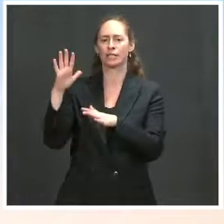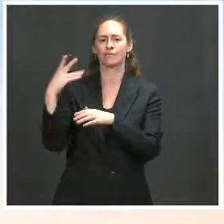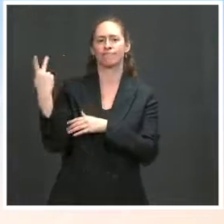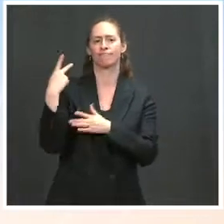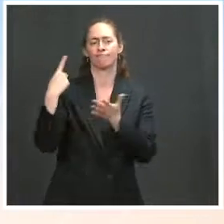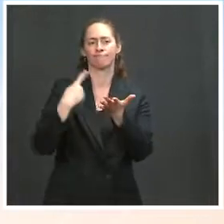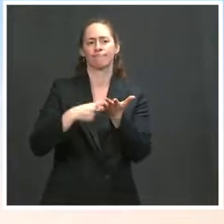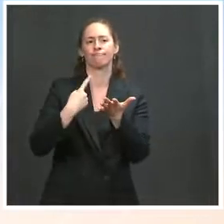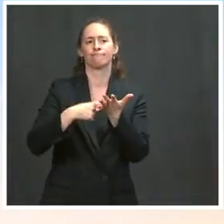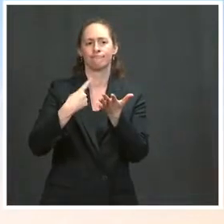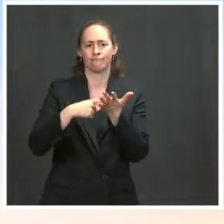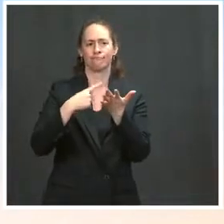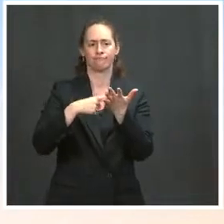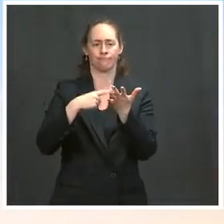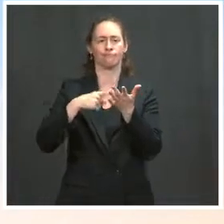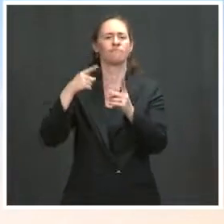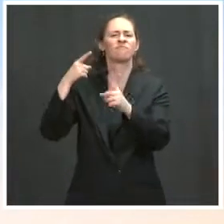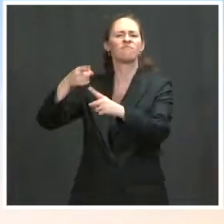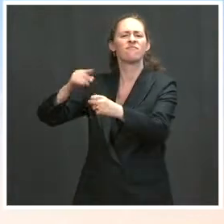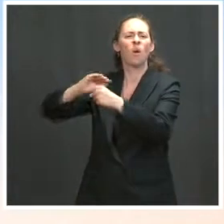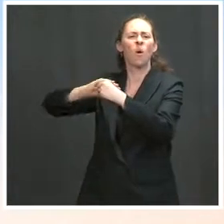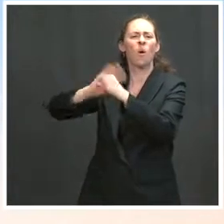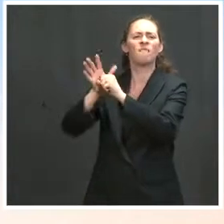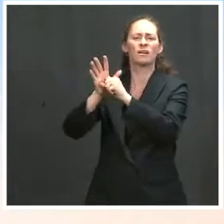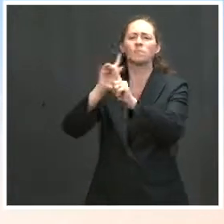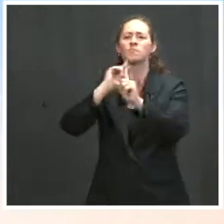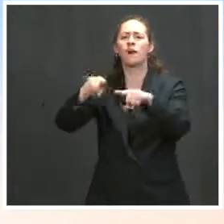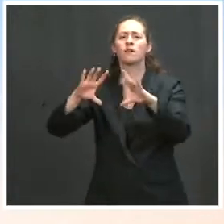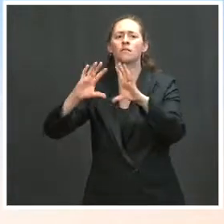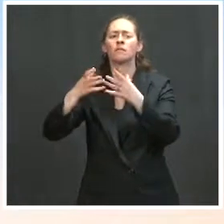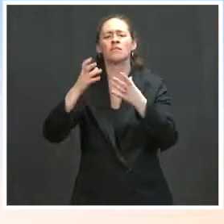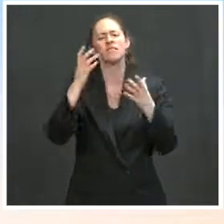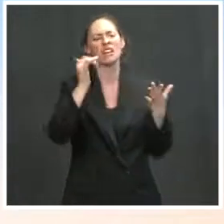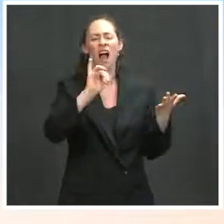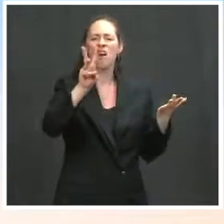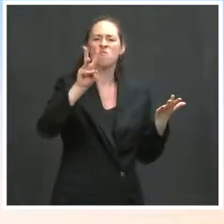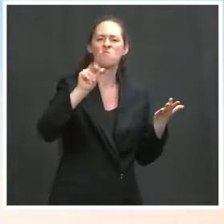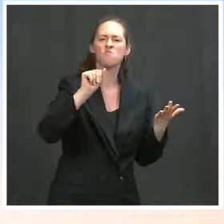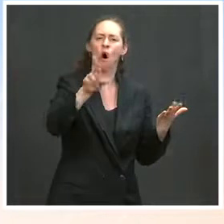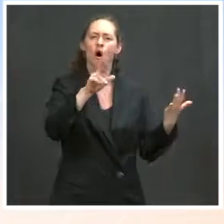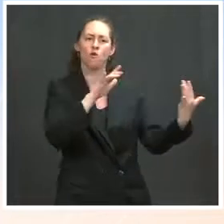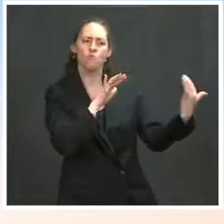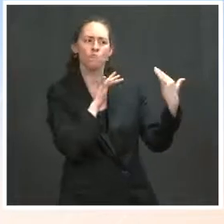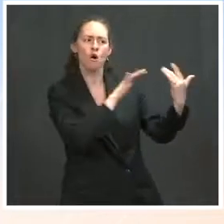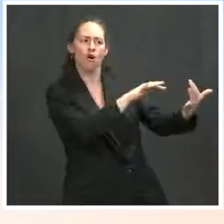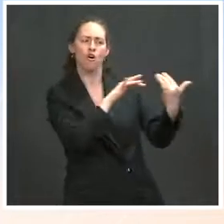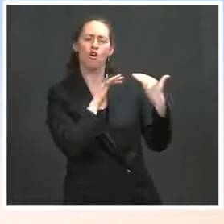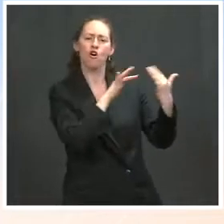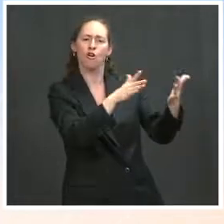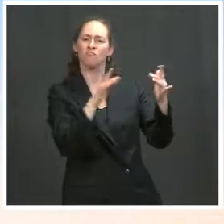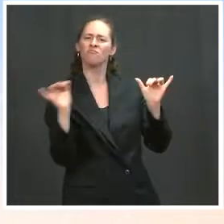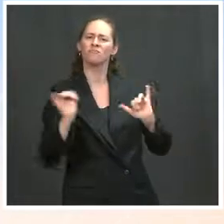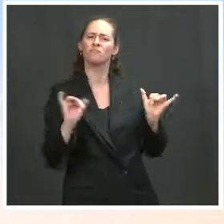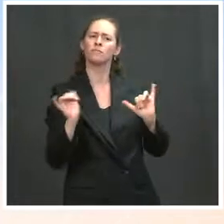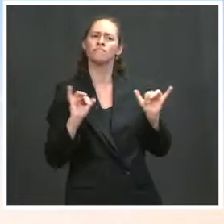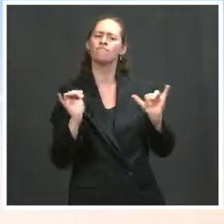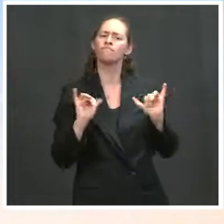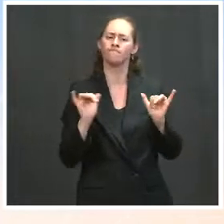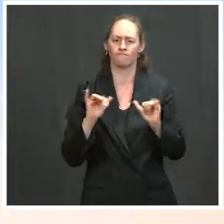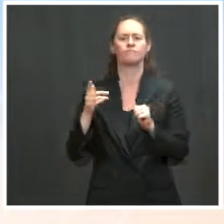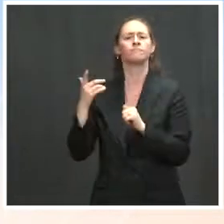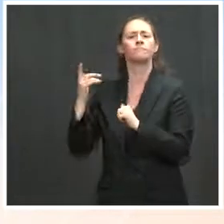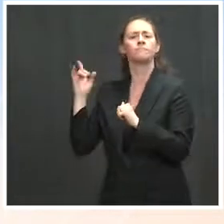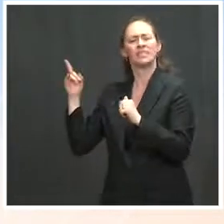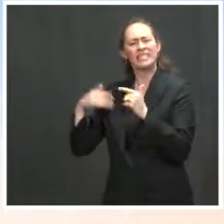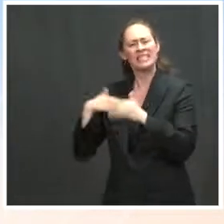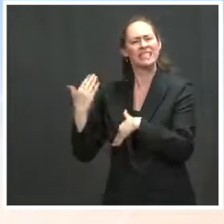great successes on getting people vaccinated, but we still have a lot of work to do, right? We have, the president made a pledge to have